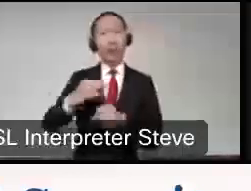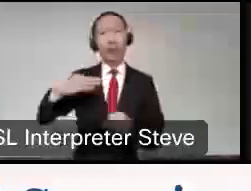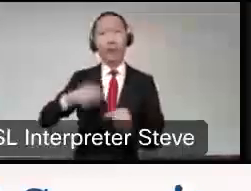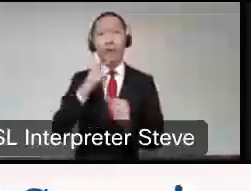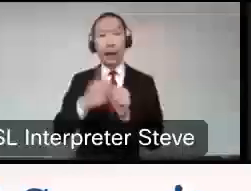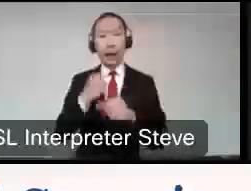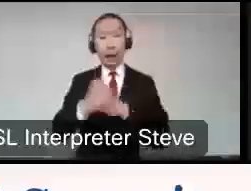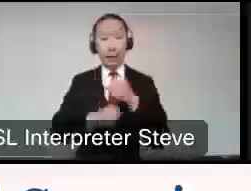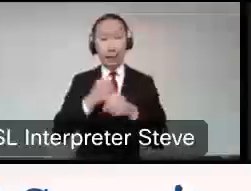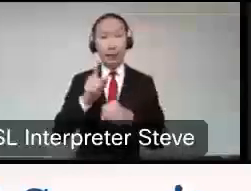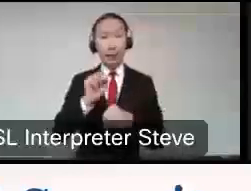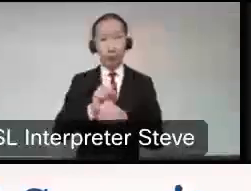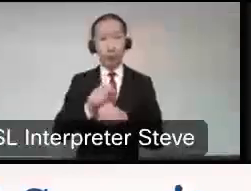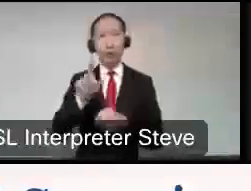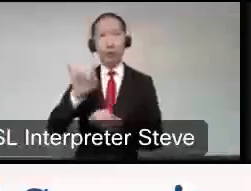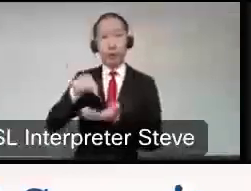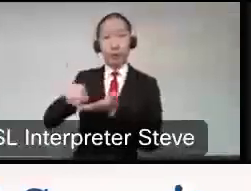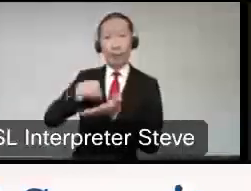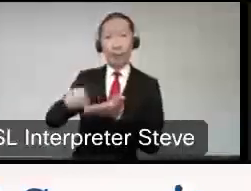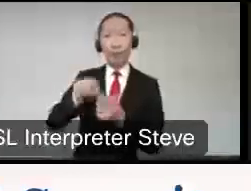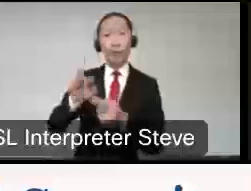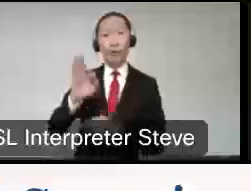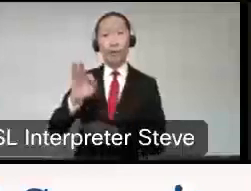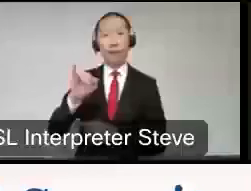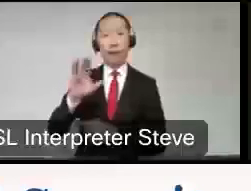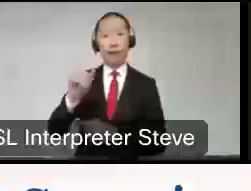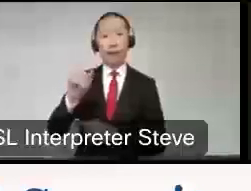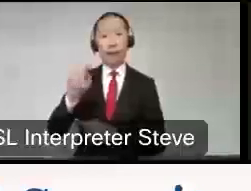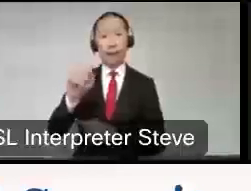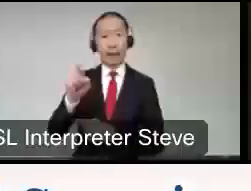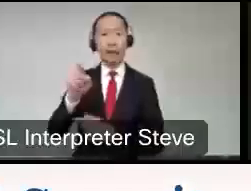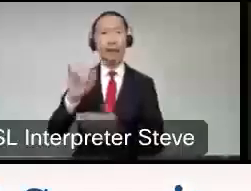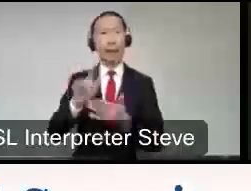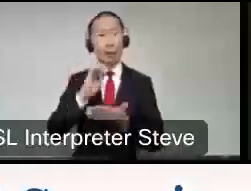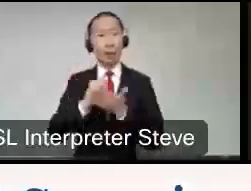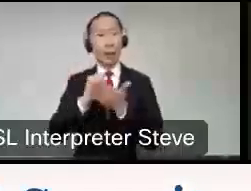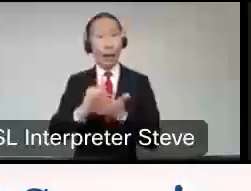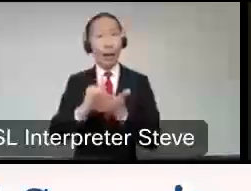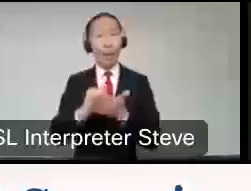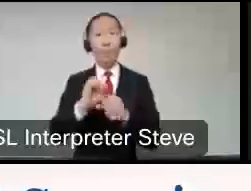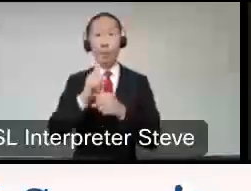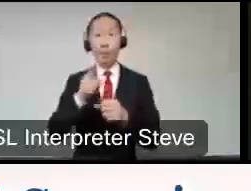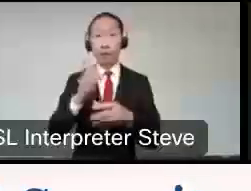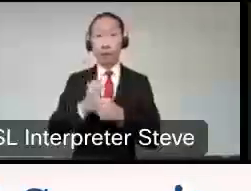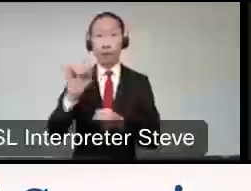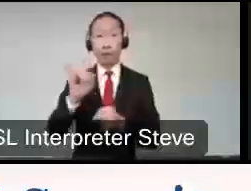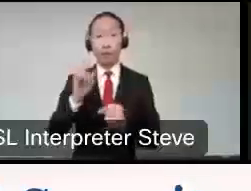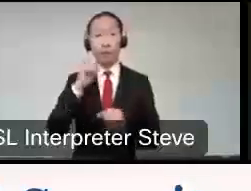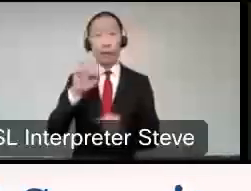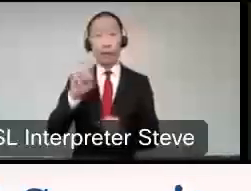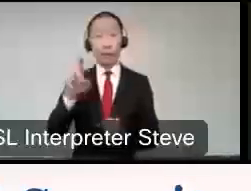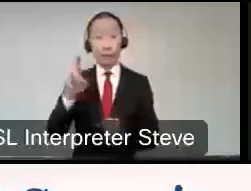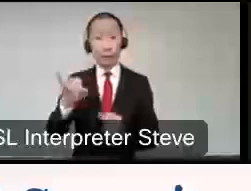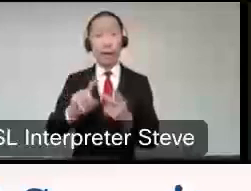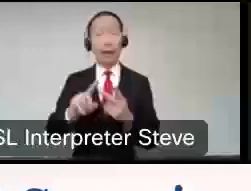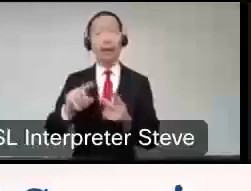you work and did contribute and pay into the FICA tax, which helps not only get you insured for Social Security, disability, and